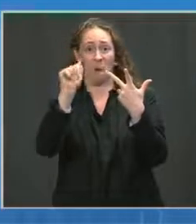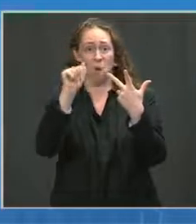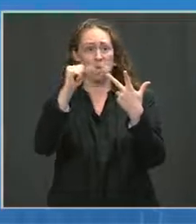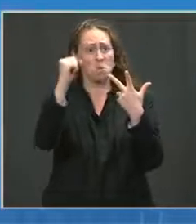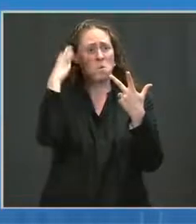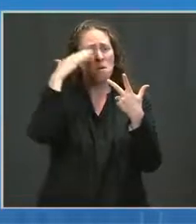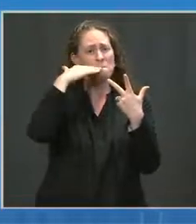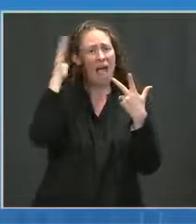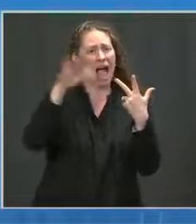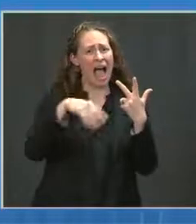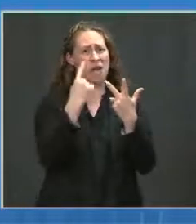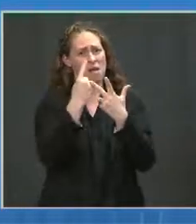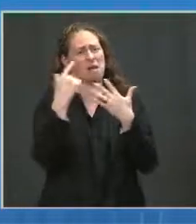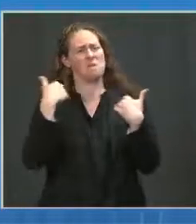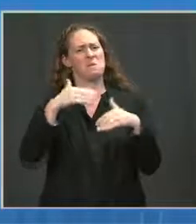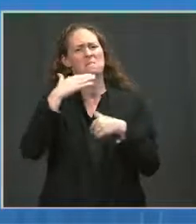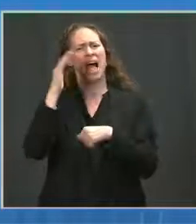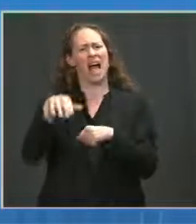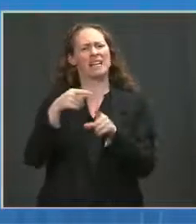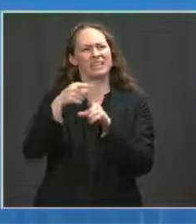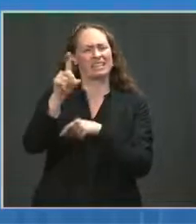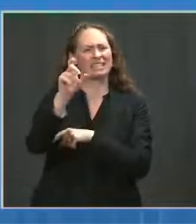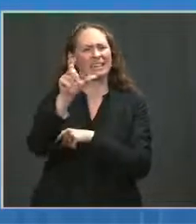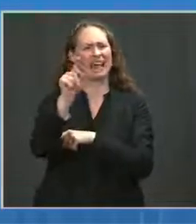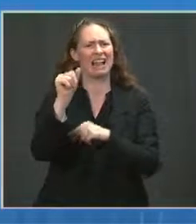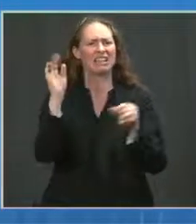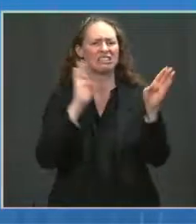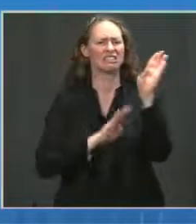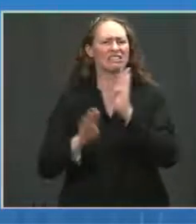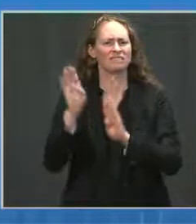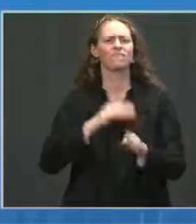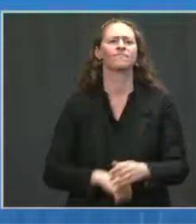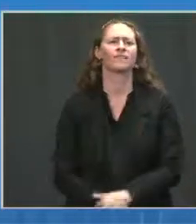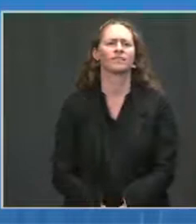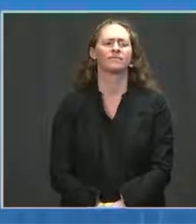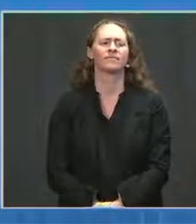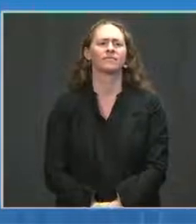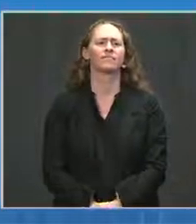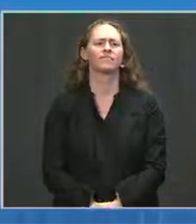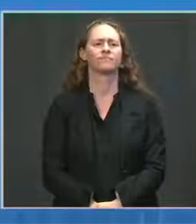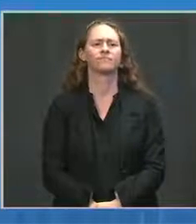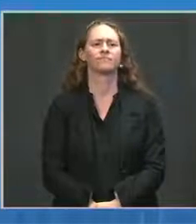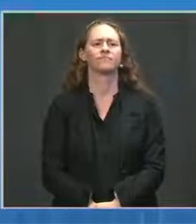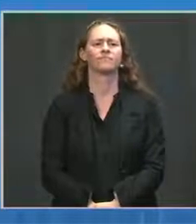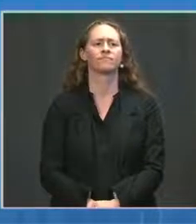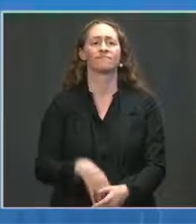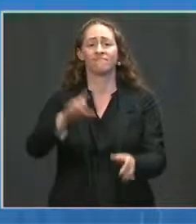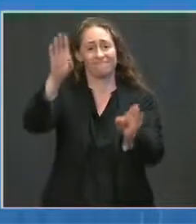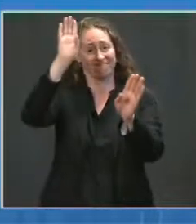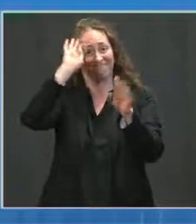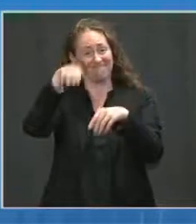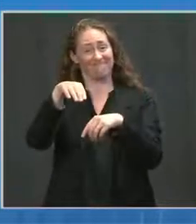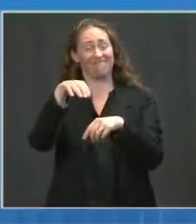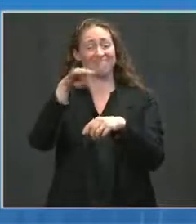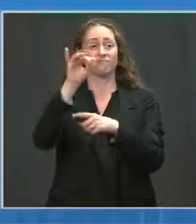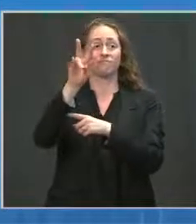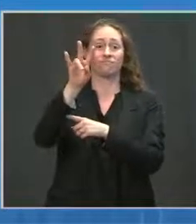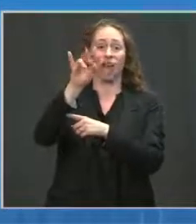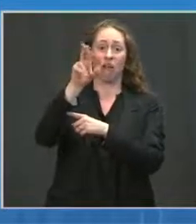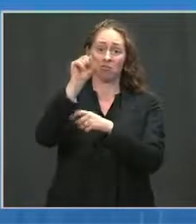From the start, we've known that this virus is unpredictable. That's why we spent the last 6 months preparing for every